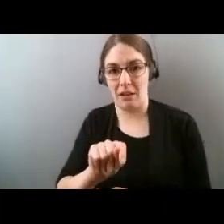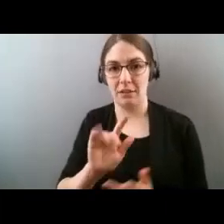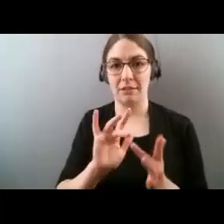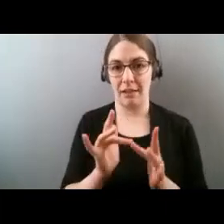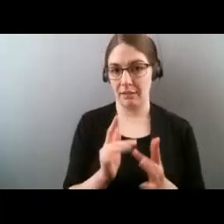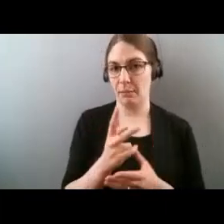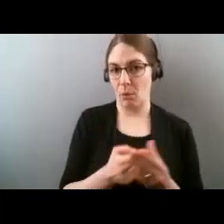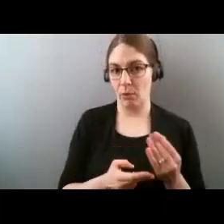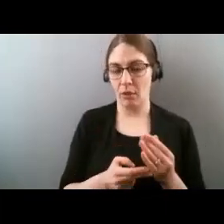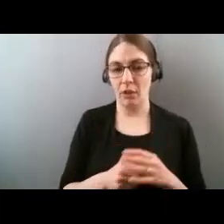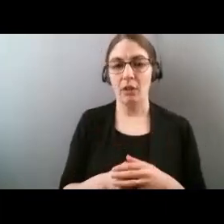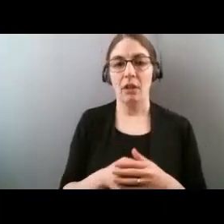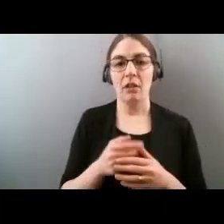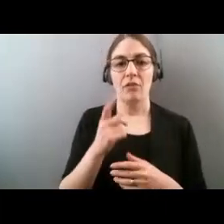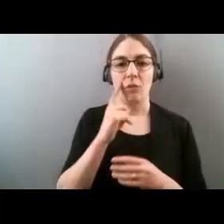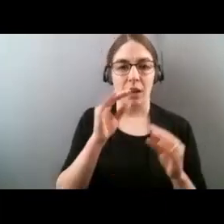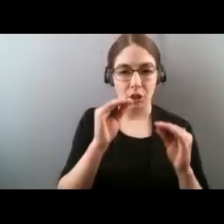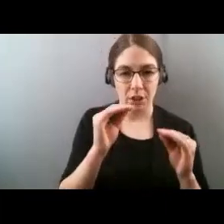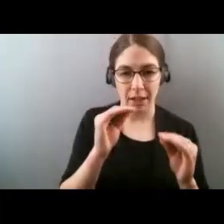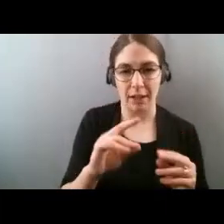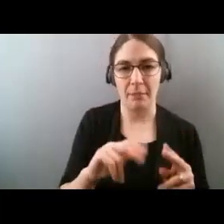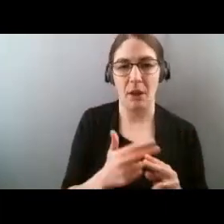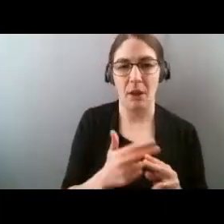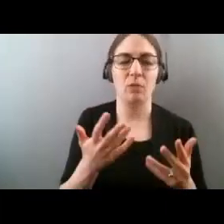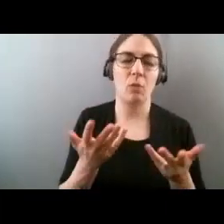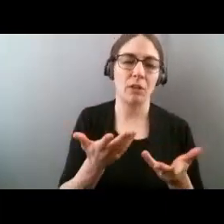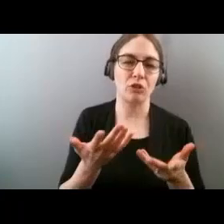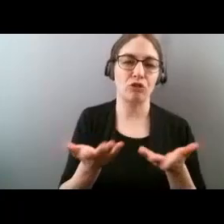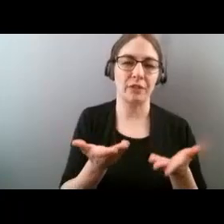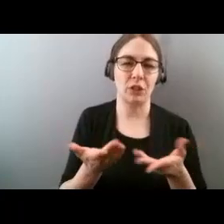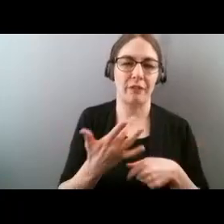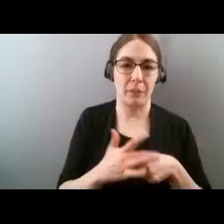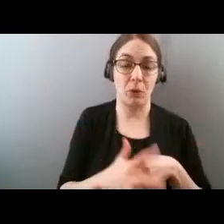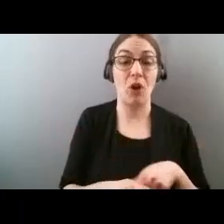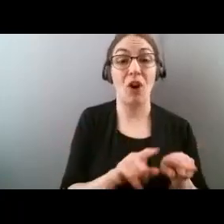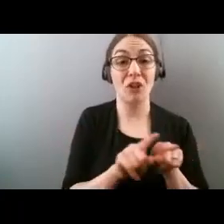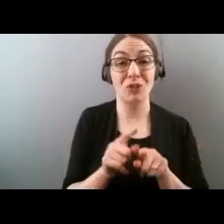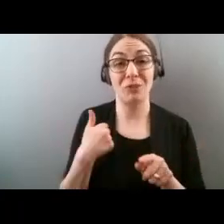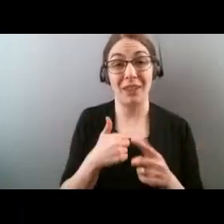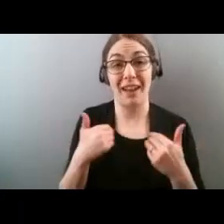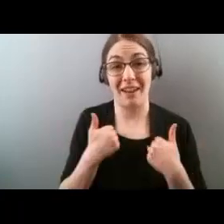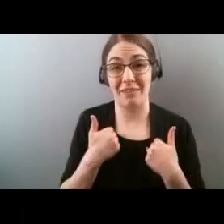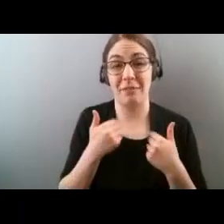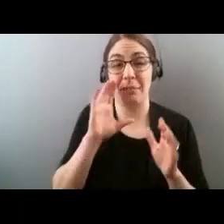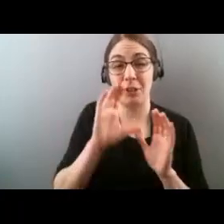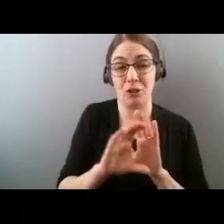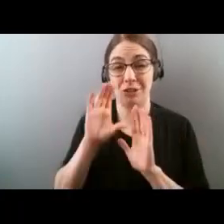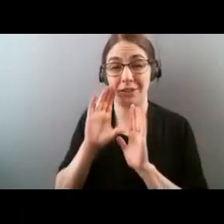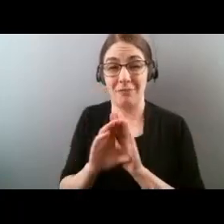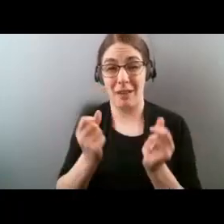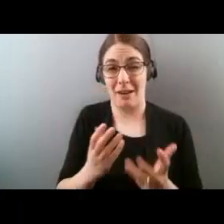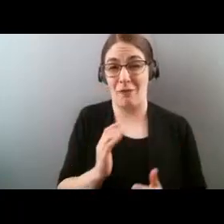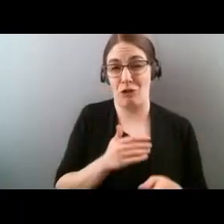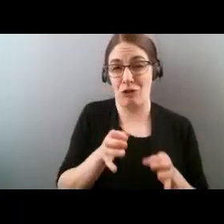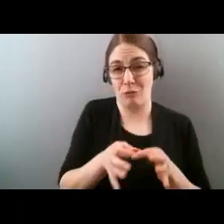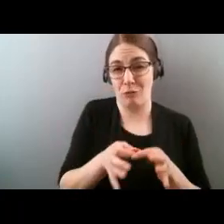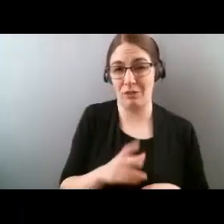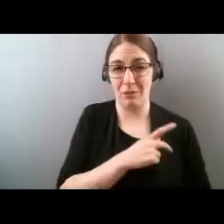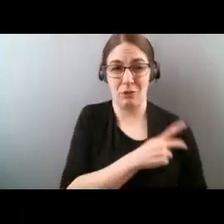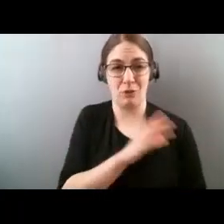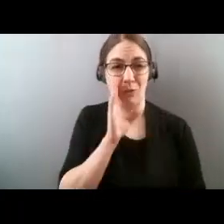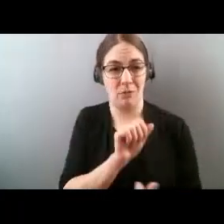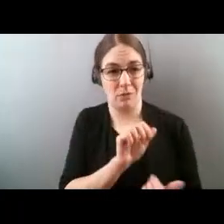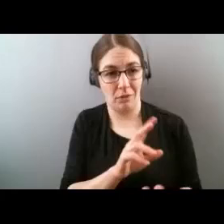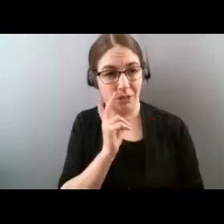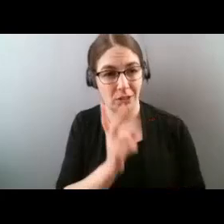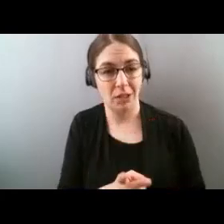them. Our internet site even has the pictures of many of the interpreters that our patients will encounter, so folks can see a familiar face when they